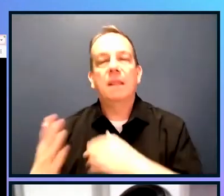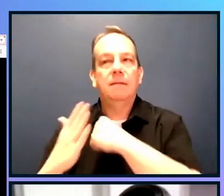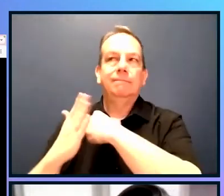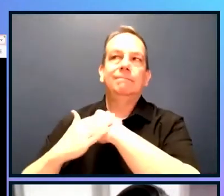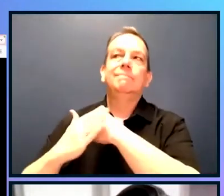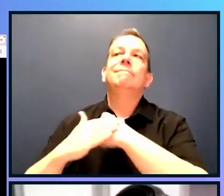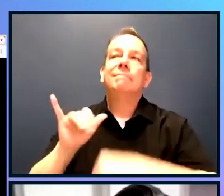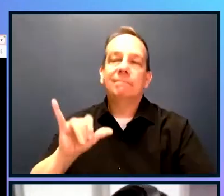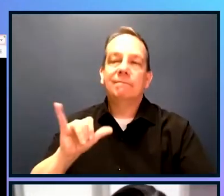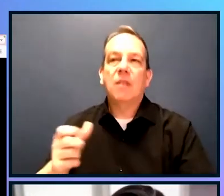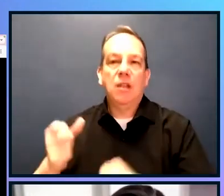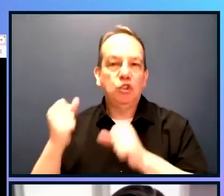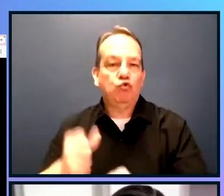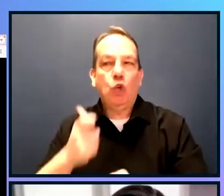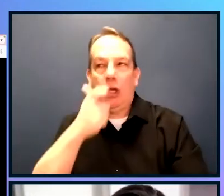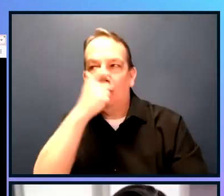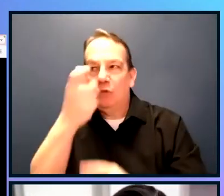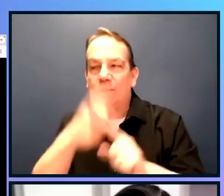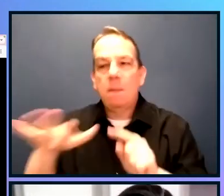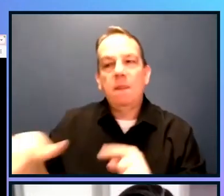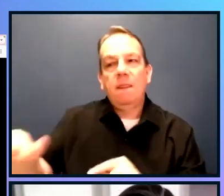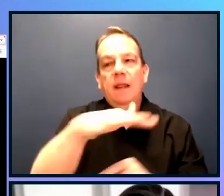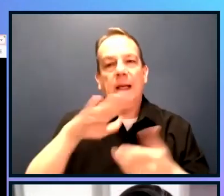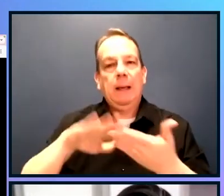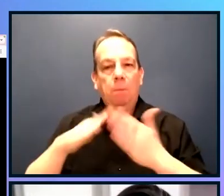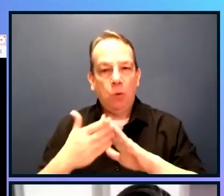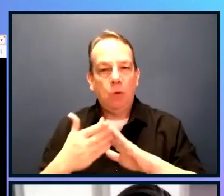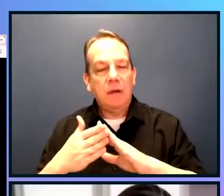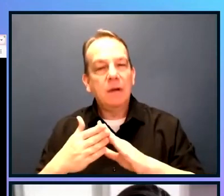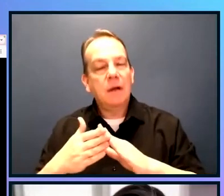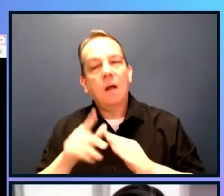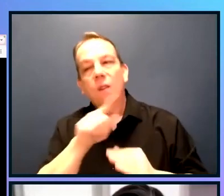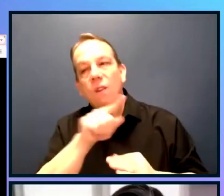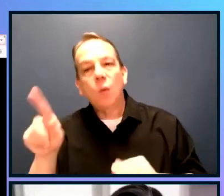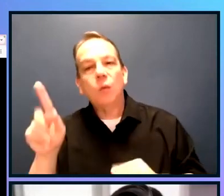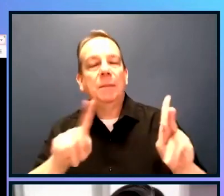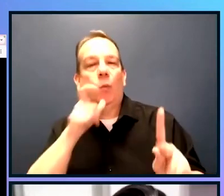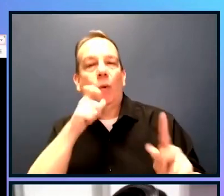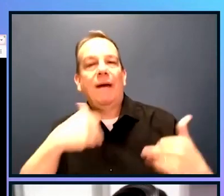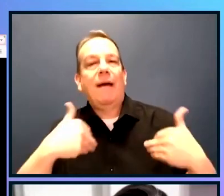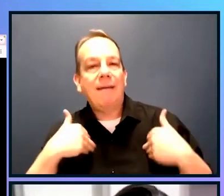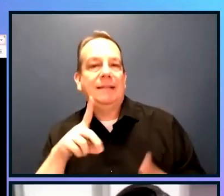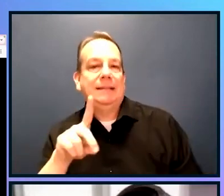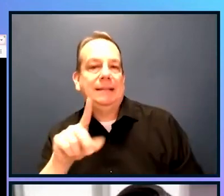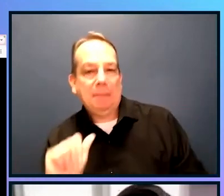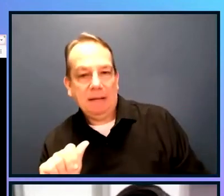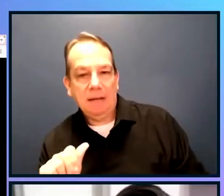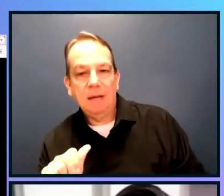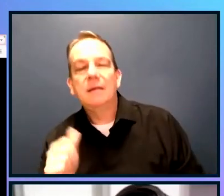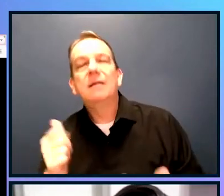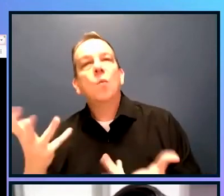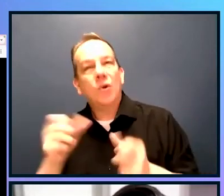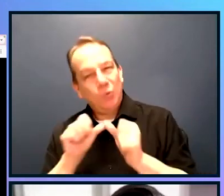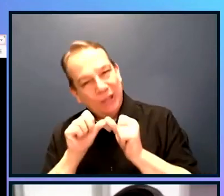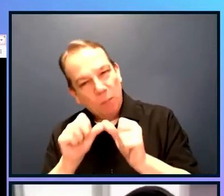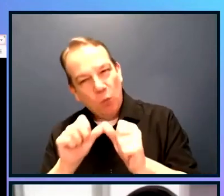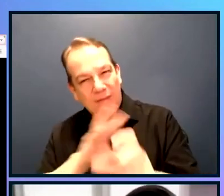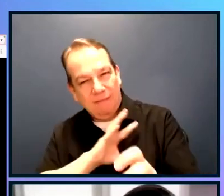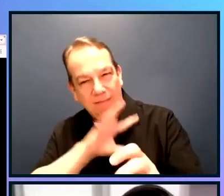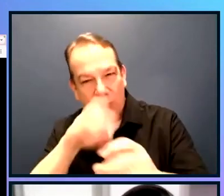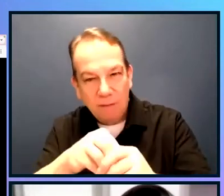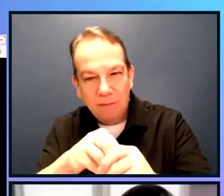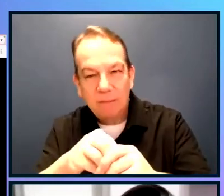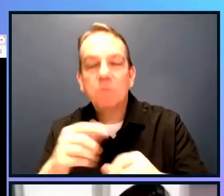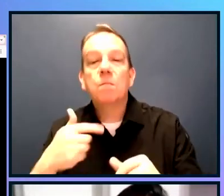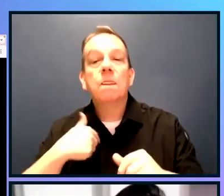strong interest in the connection to our customers with disabilities. So we wanted to keep doing this. We